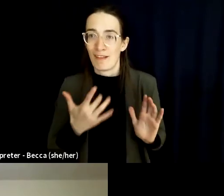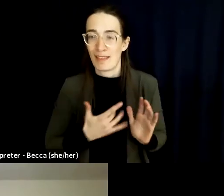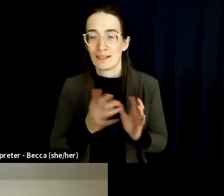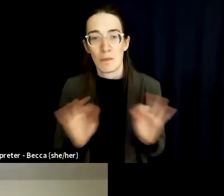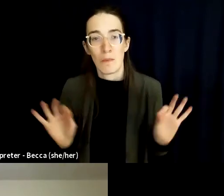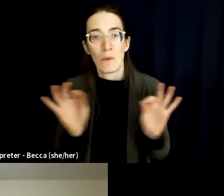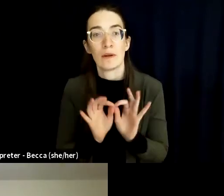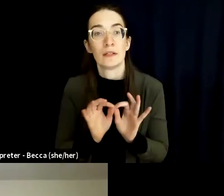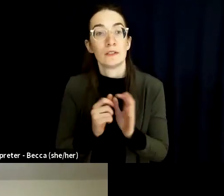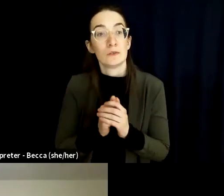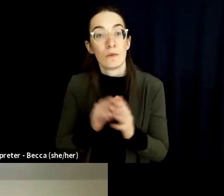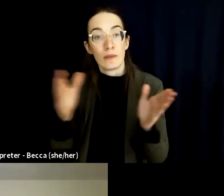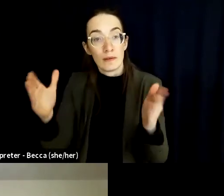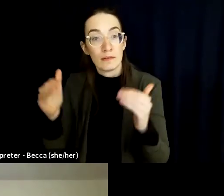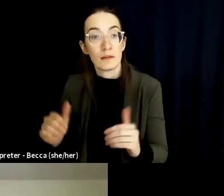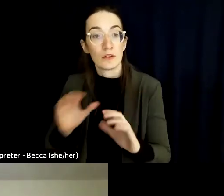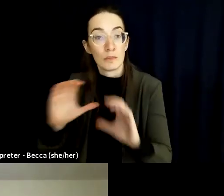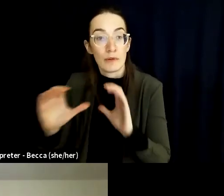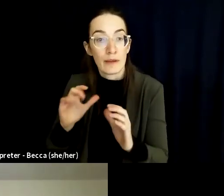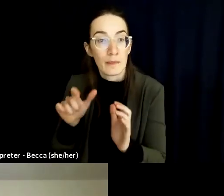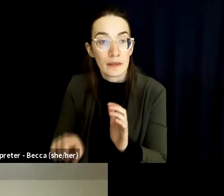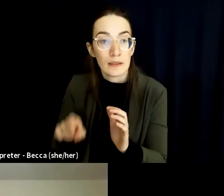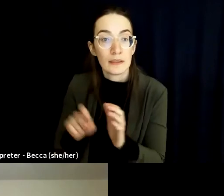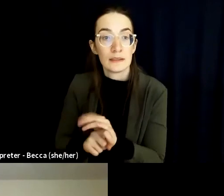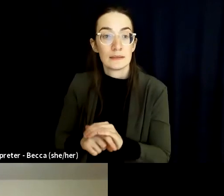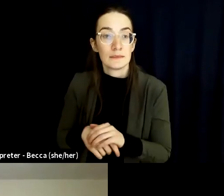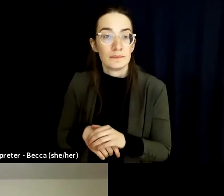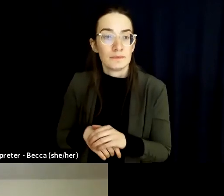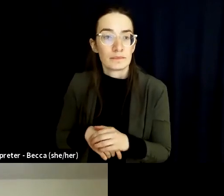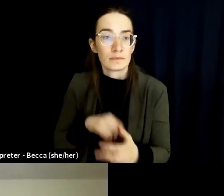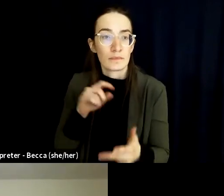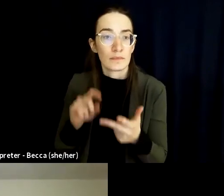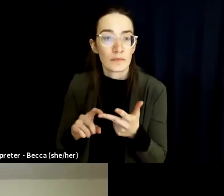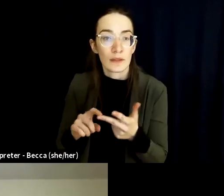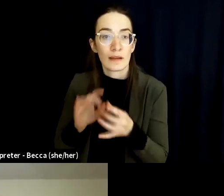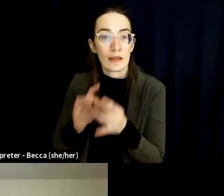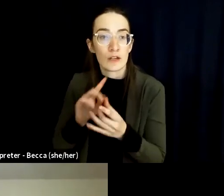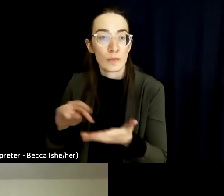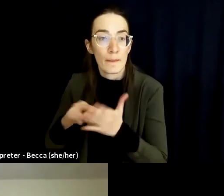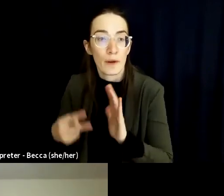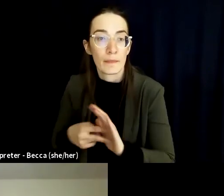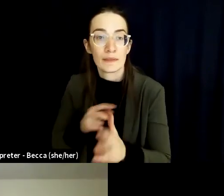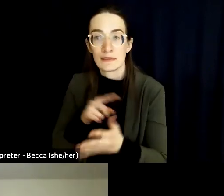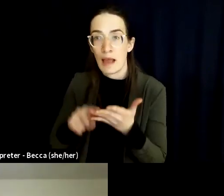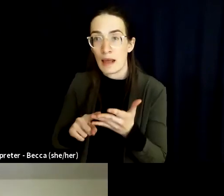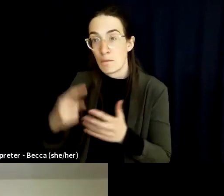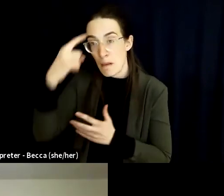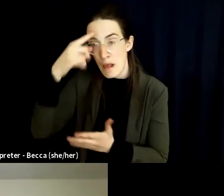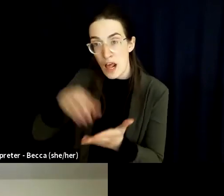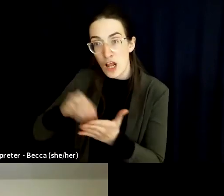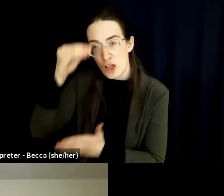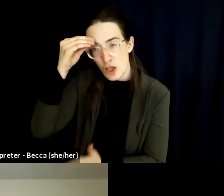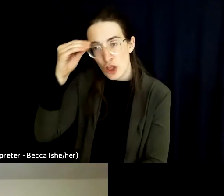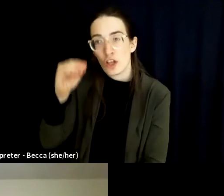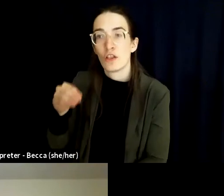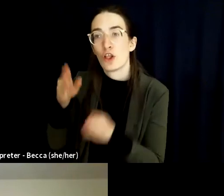needs, connect to purpose, and keep a learner's mind. So those are things that I thought of.